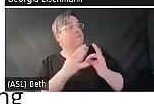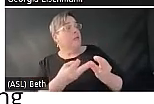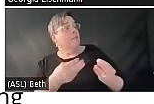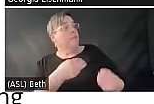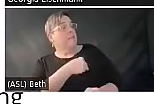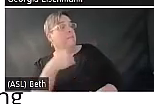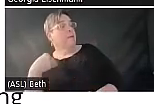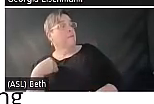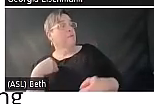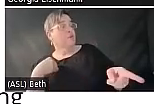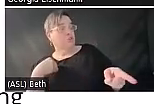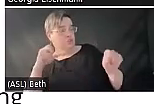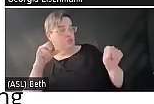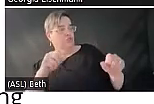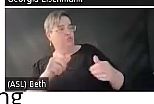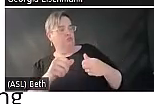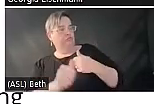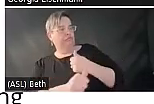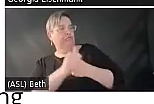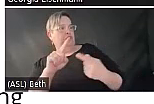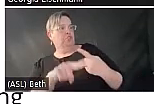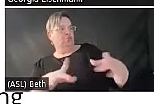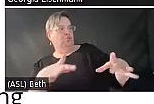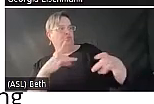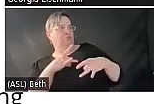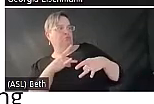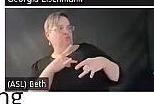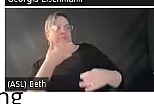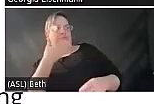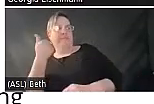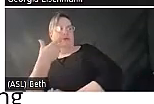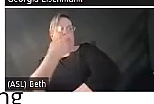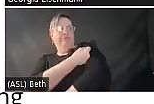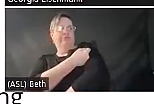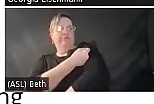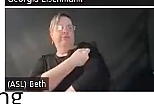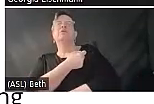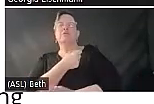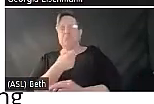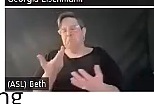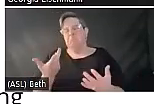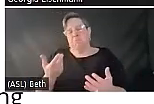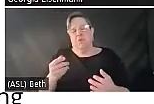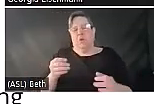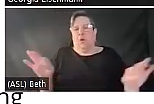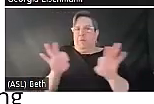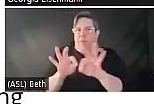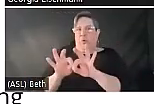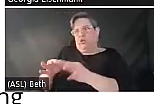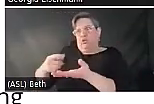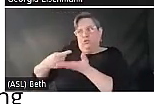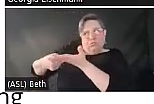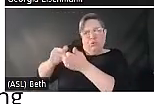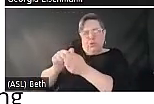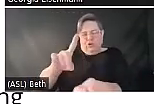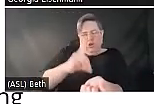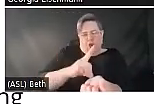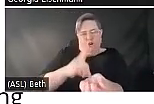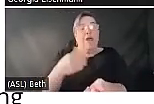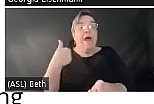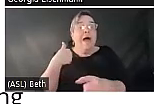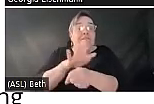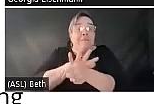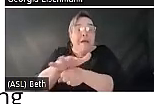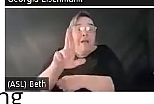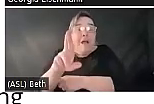about, then this is a good vaccine to certainly consider, and there's plenty of this vaccine available. Infants